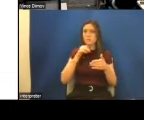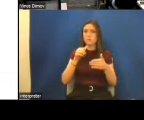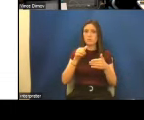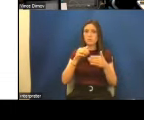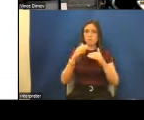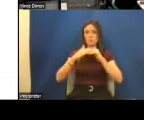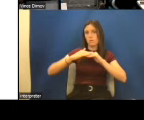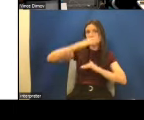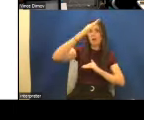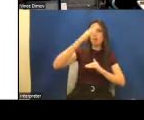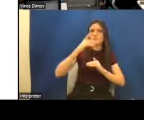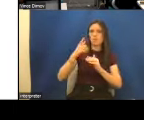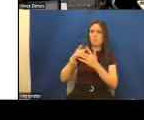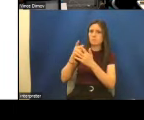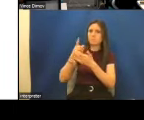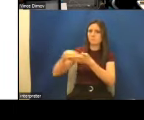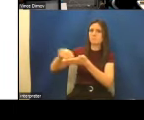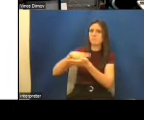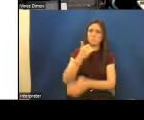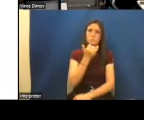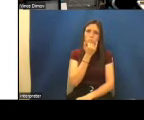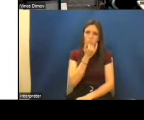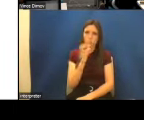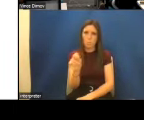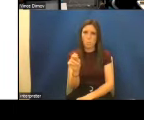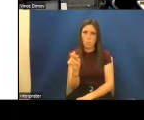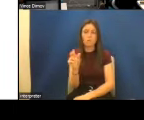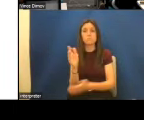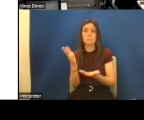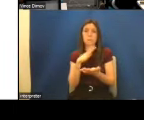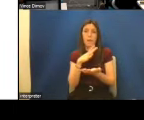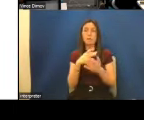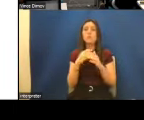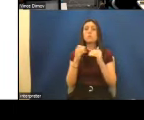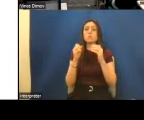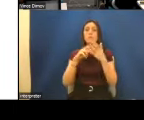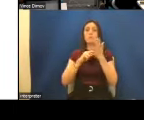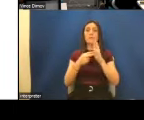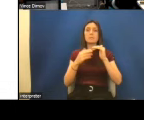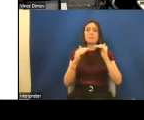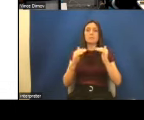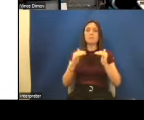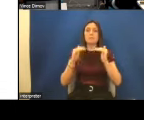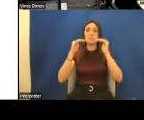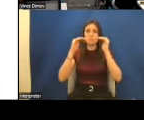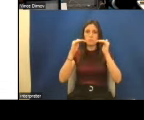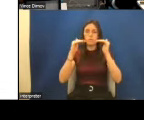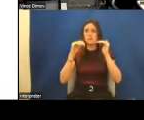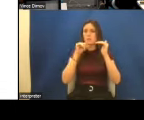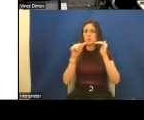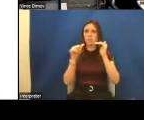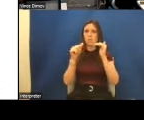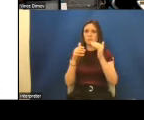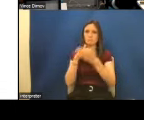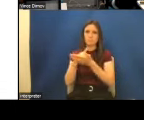you. So in fact, she had 1, 2, 3 errors that didn't count against